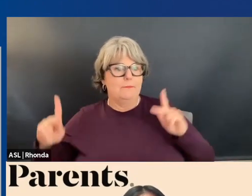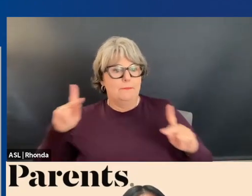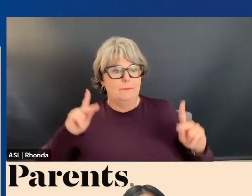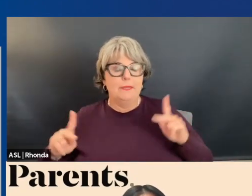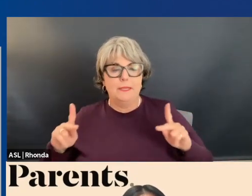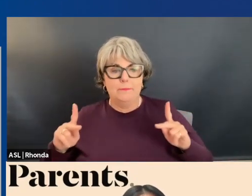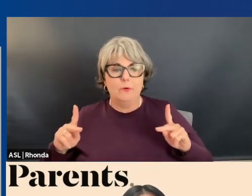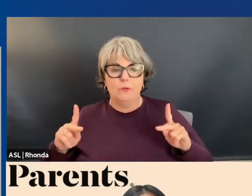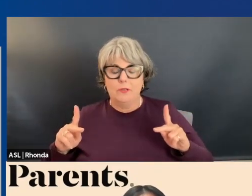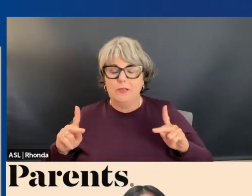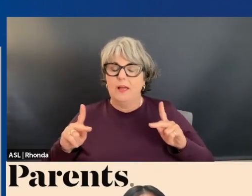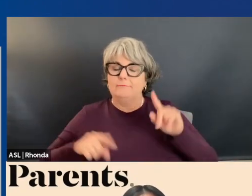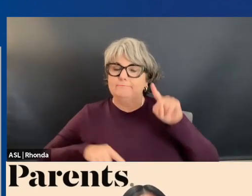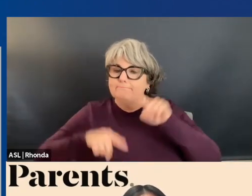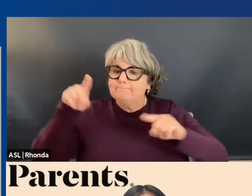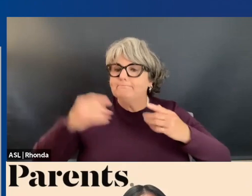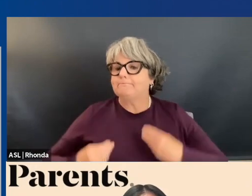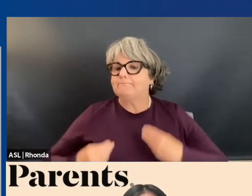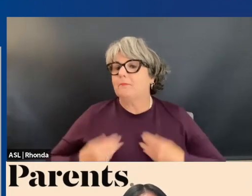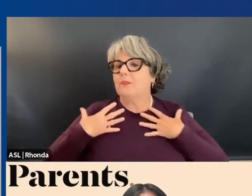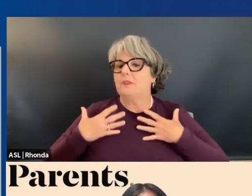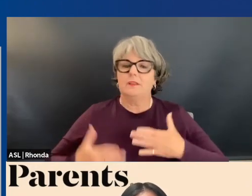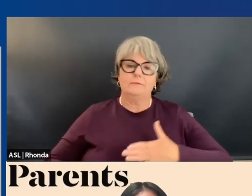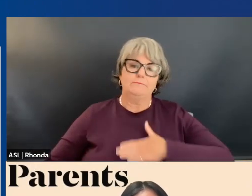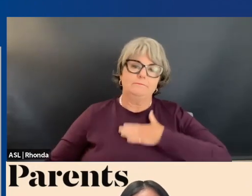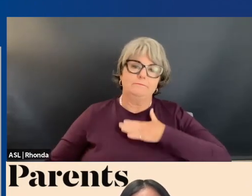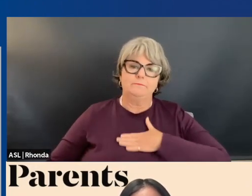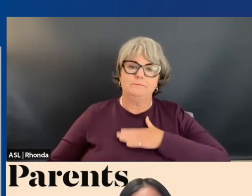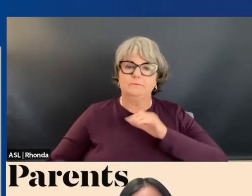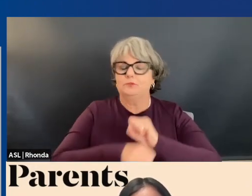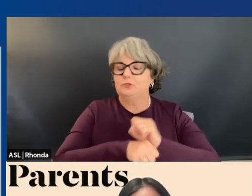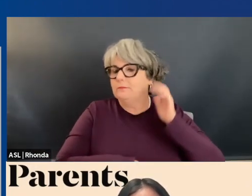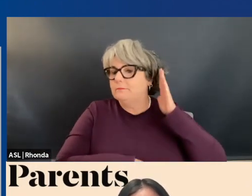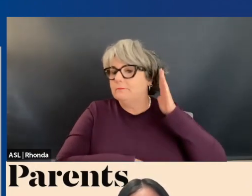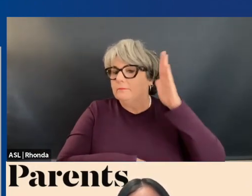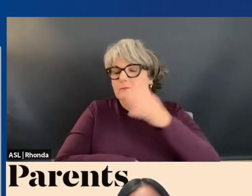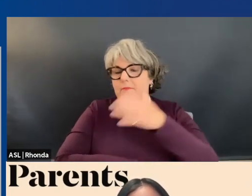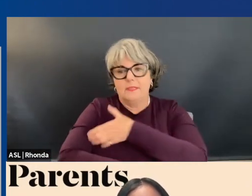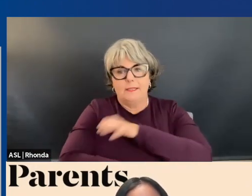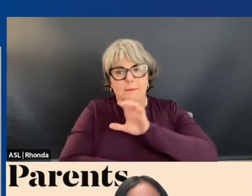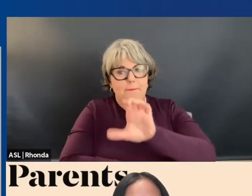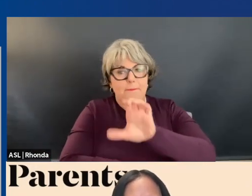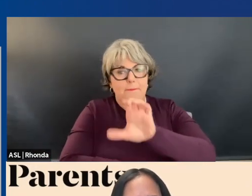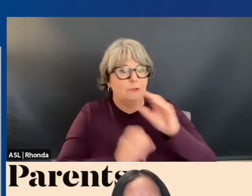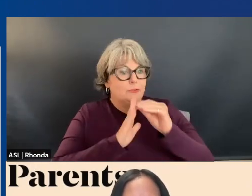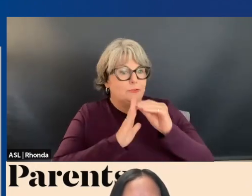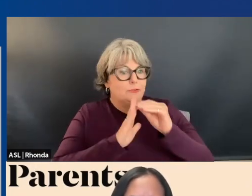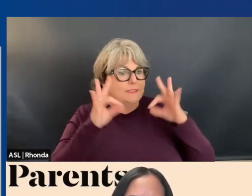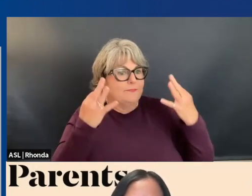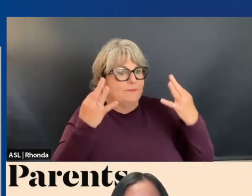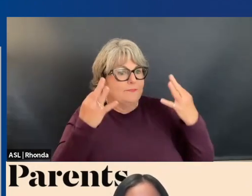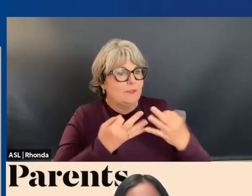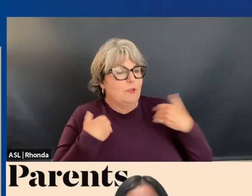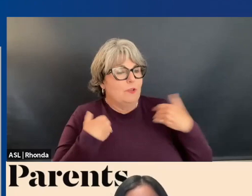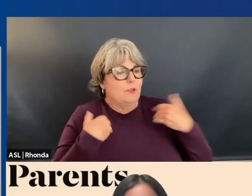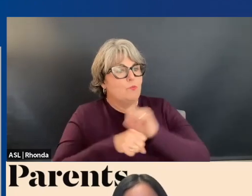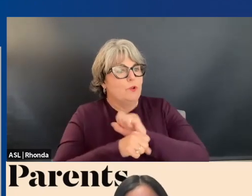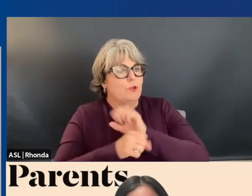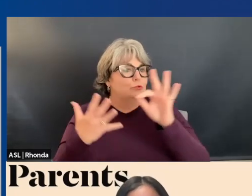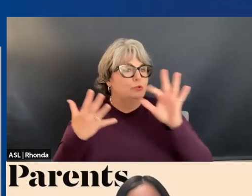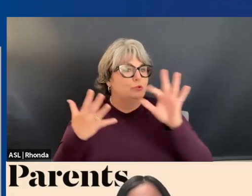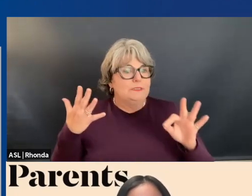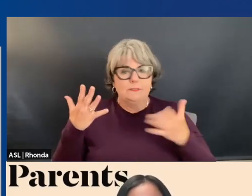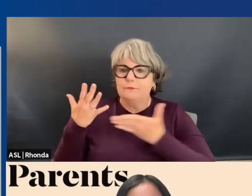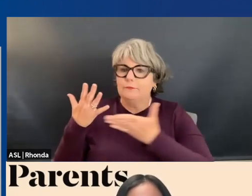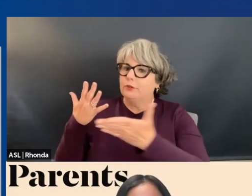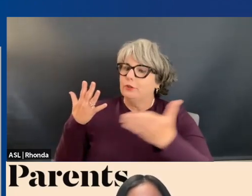dynamic and joyful and rewarding pathways that ultimately empower our students and families to have real choices for you to be able